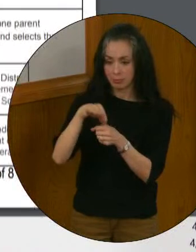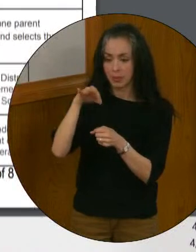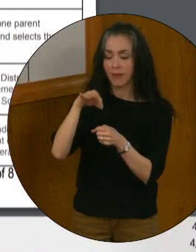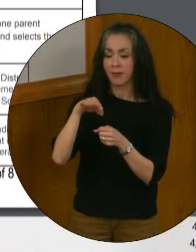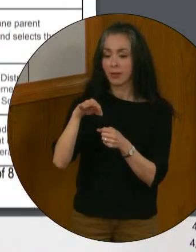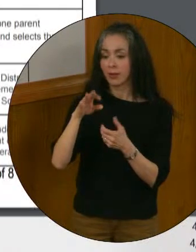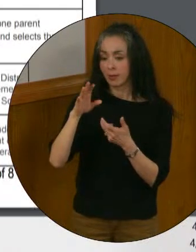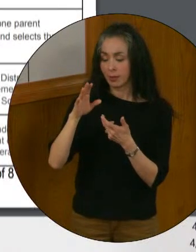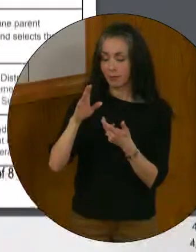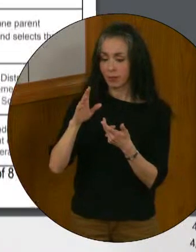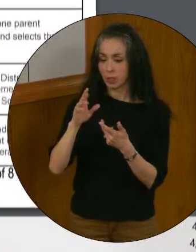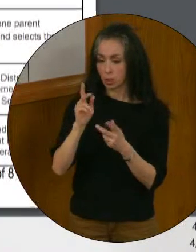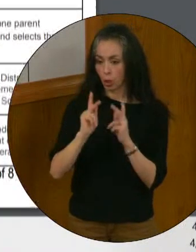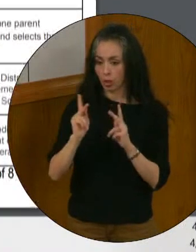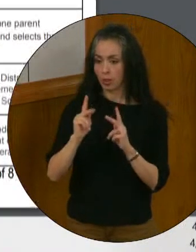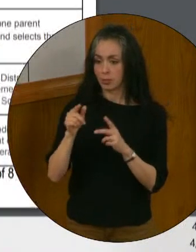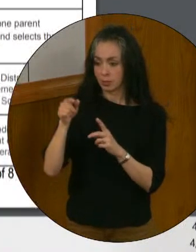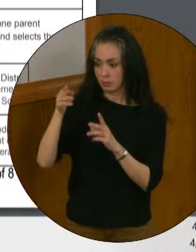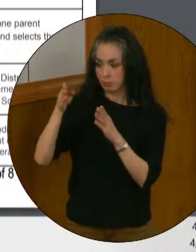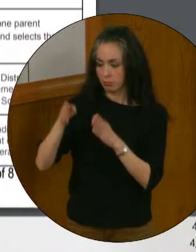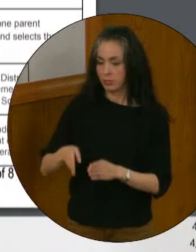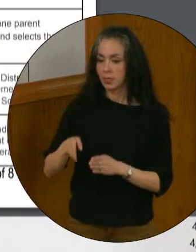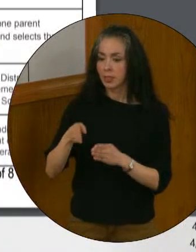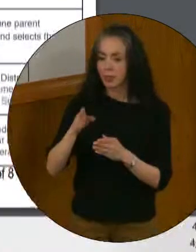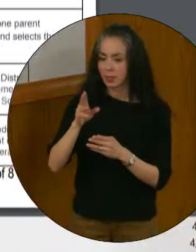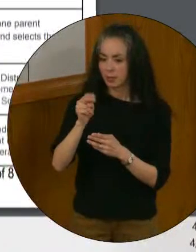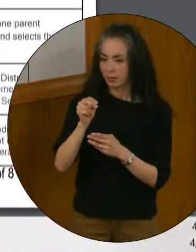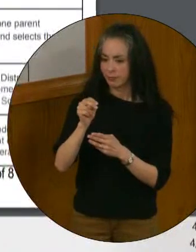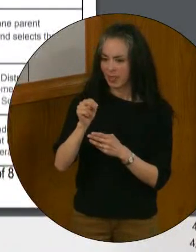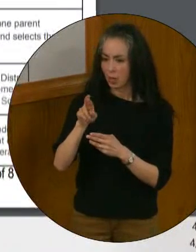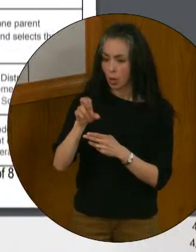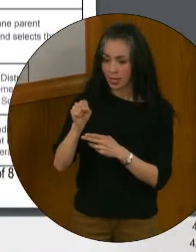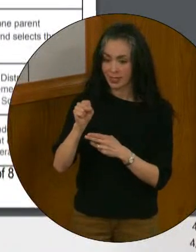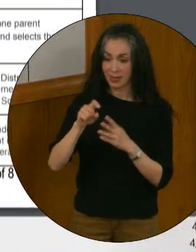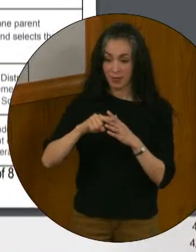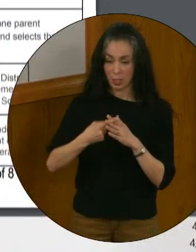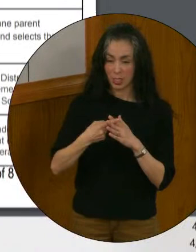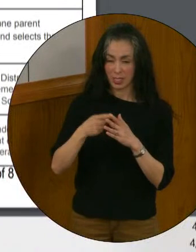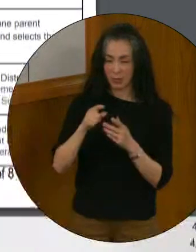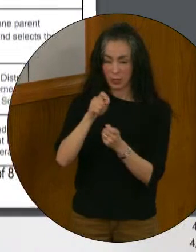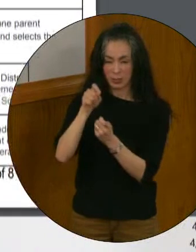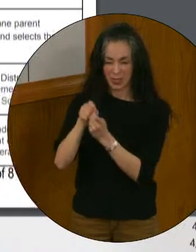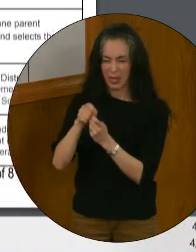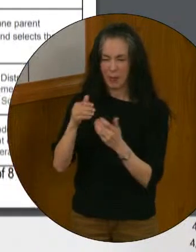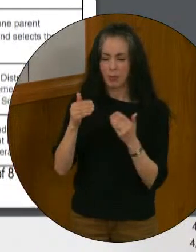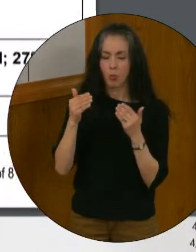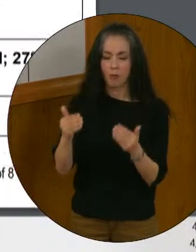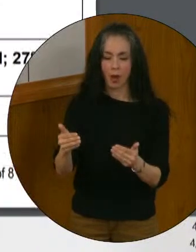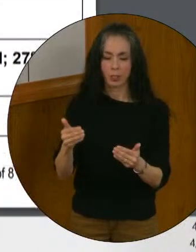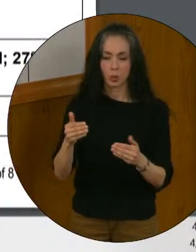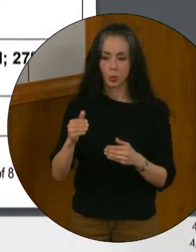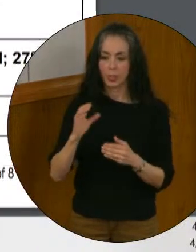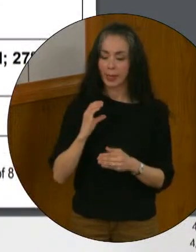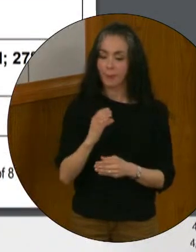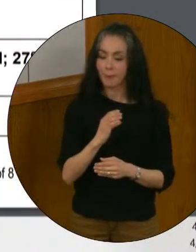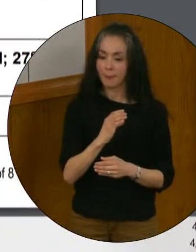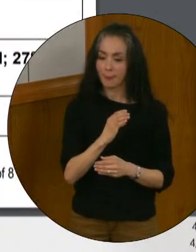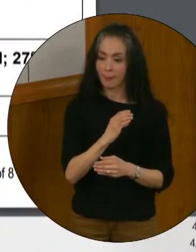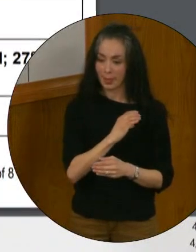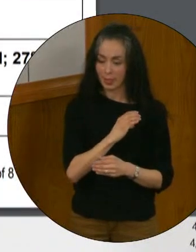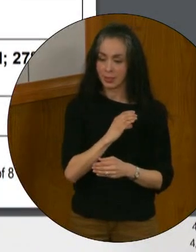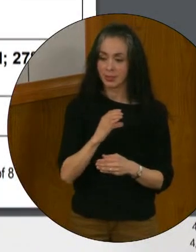NRS initiated, they're very specific individuals to serve on that committee. I'm going to move on to committees and